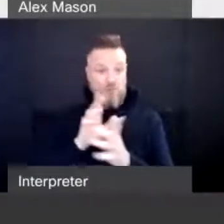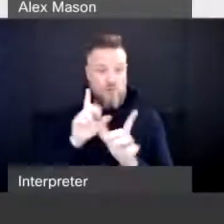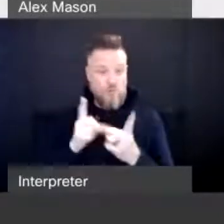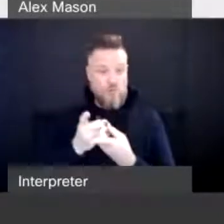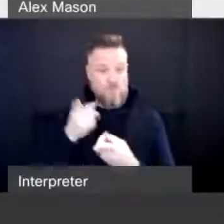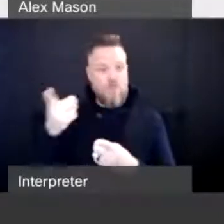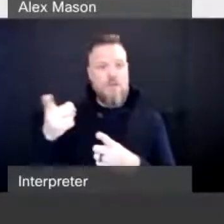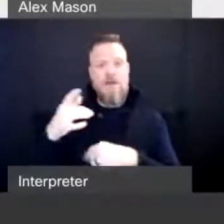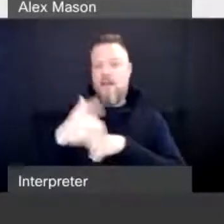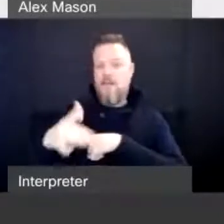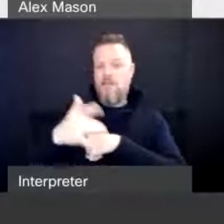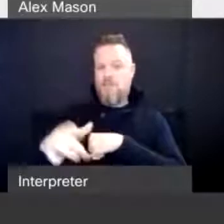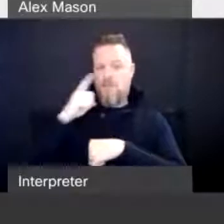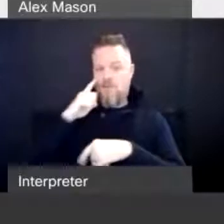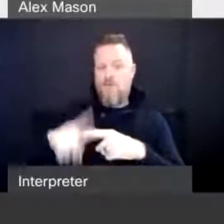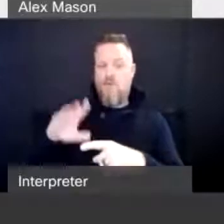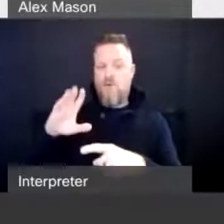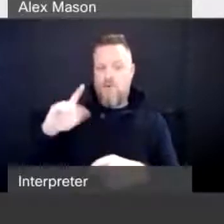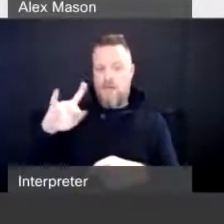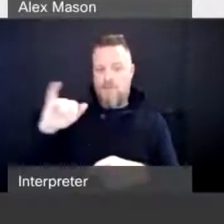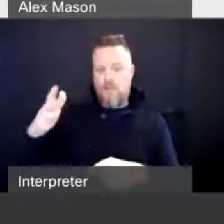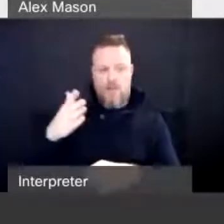for capital improvement state aid